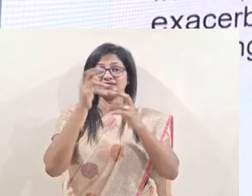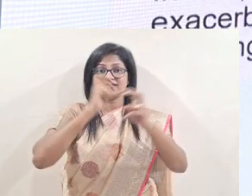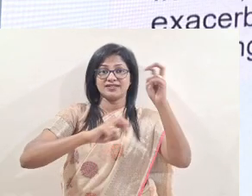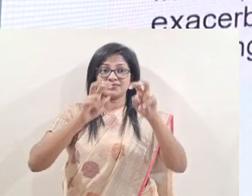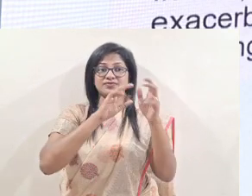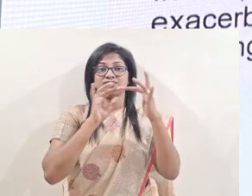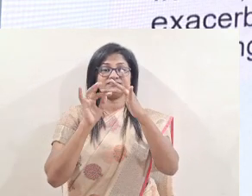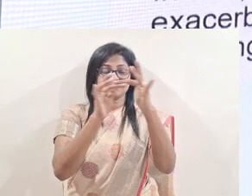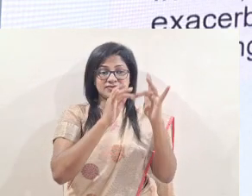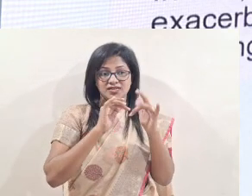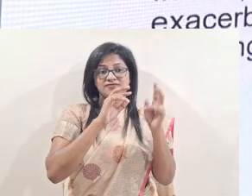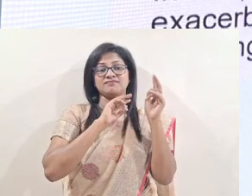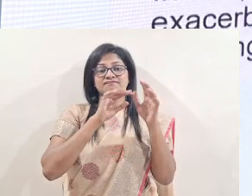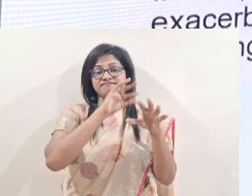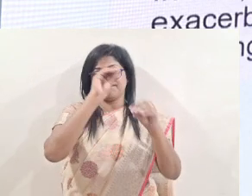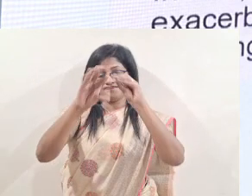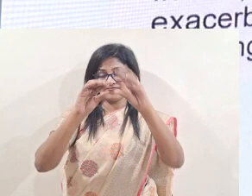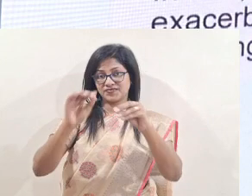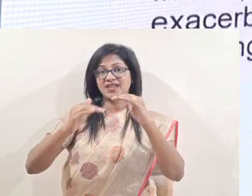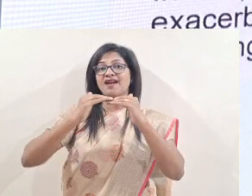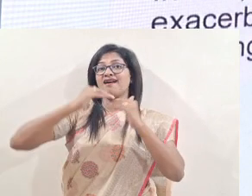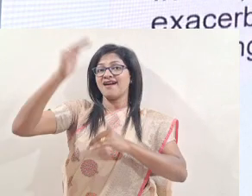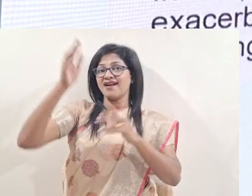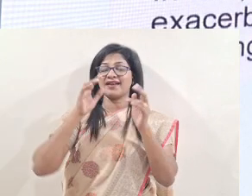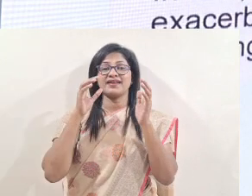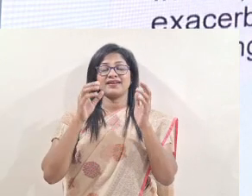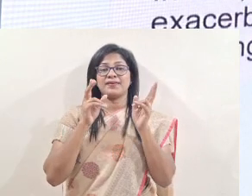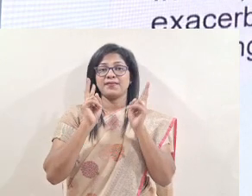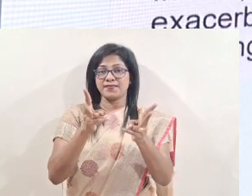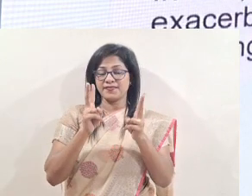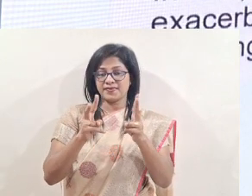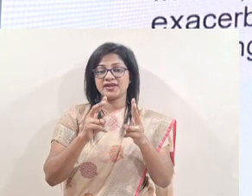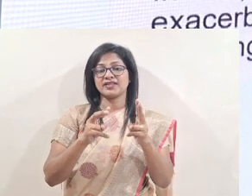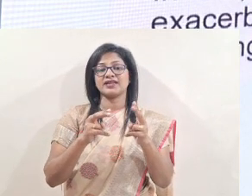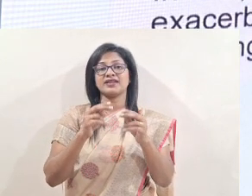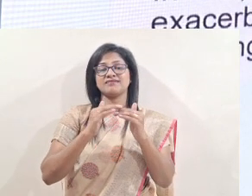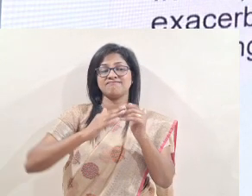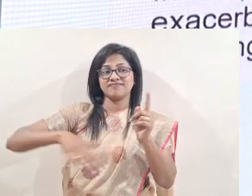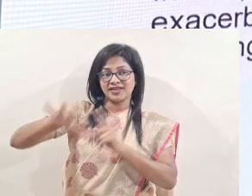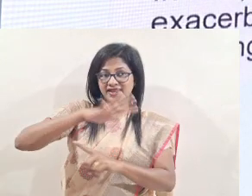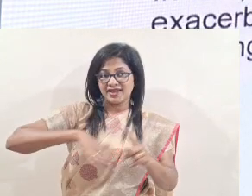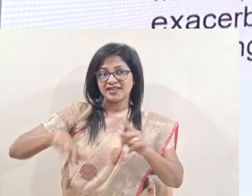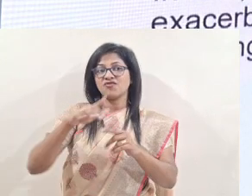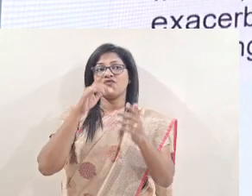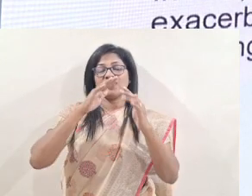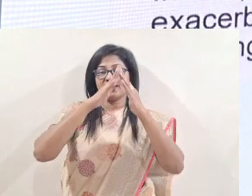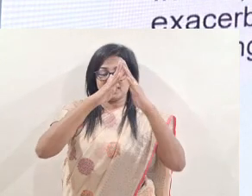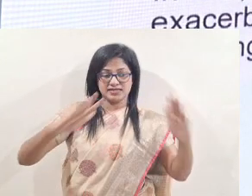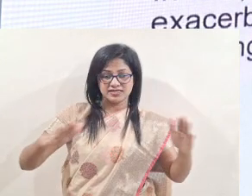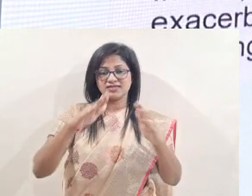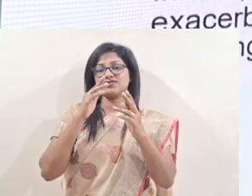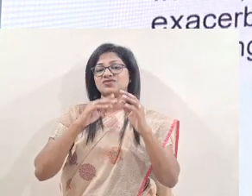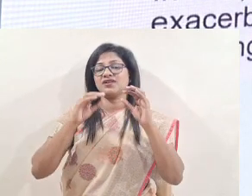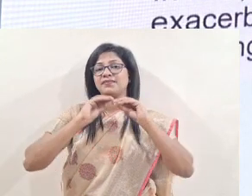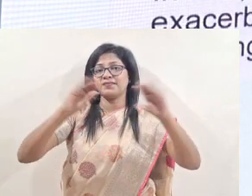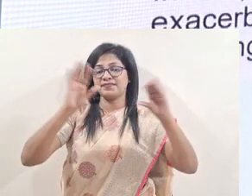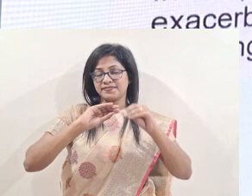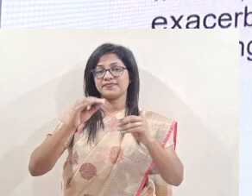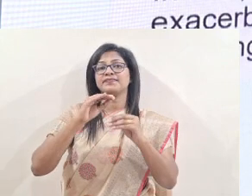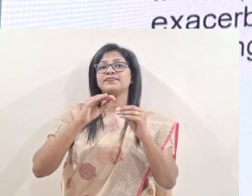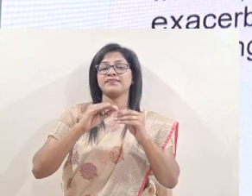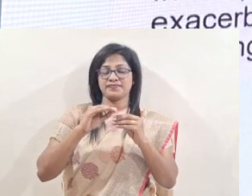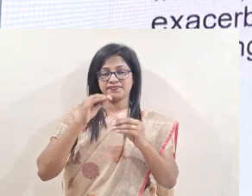high market areas, high market demand, the residential market demand, etc. So in this regard, if